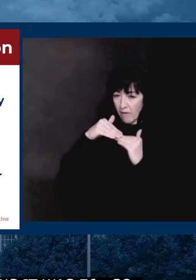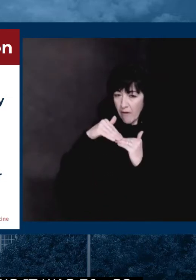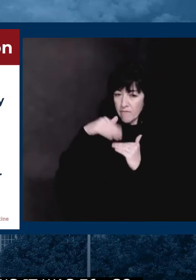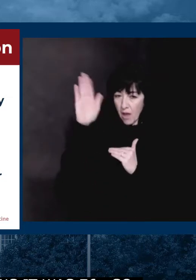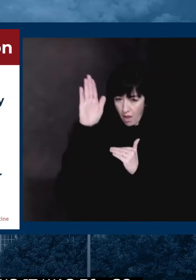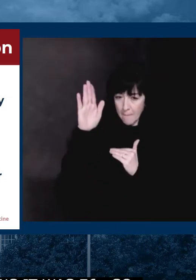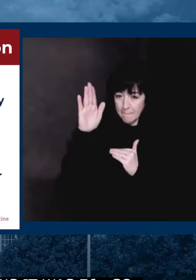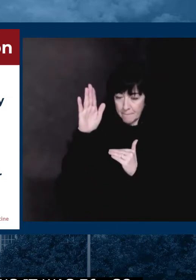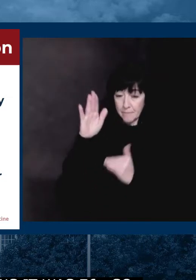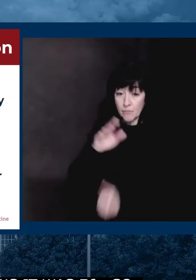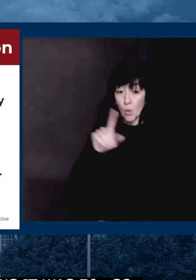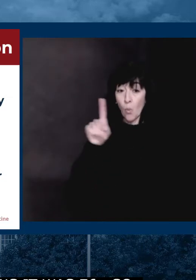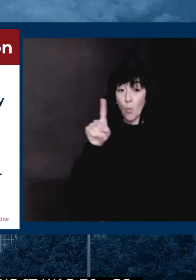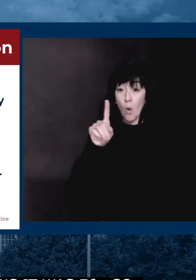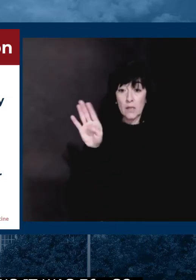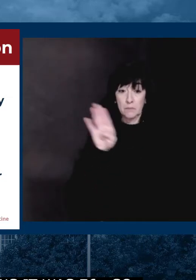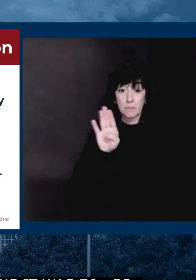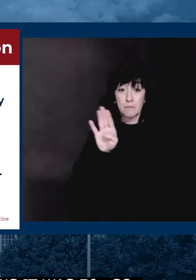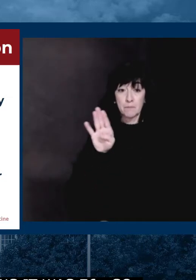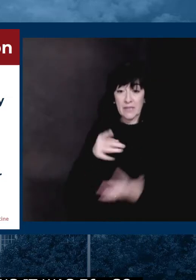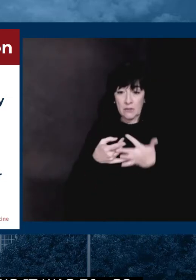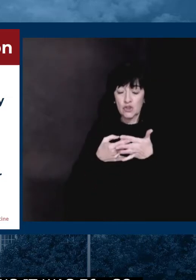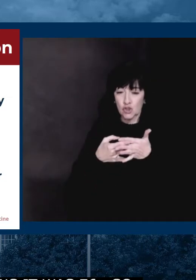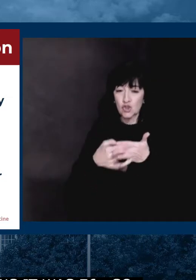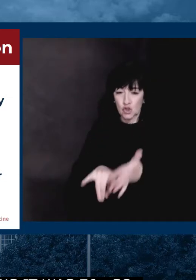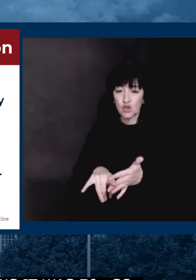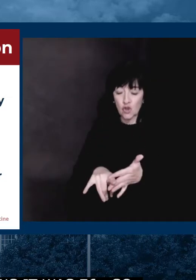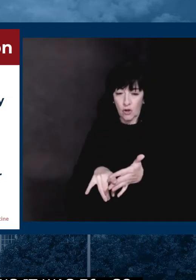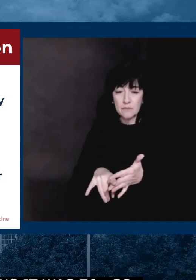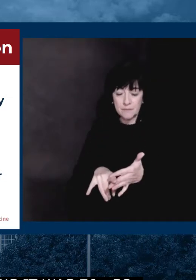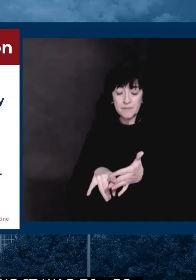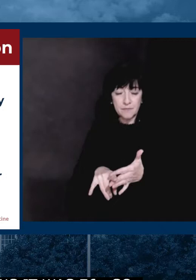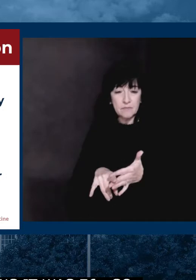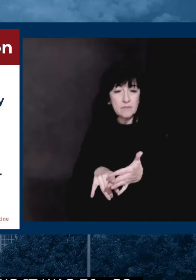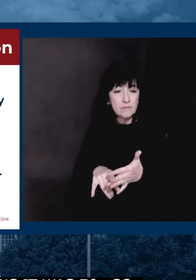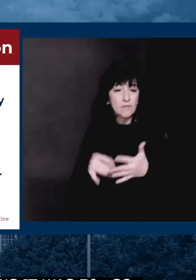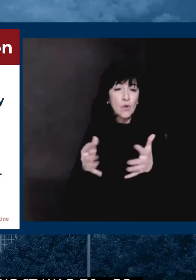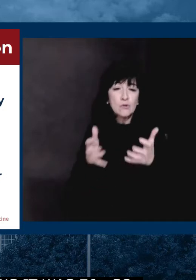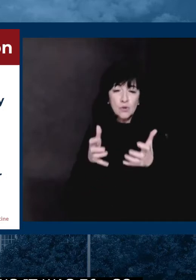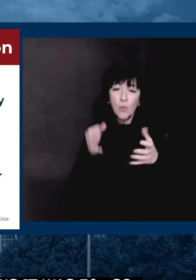phase B, 1B. So let's talk a little bit about